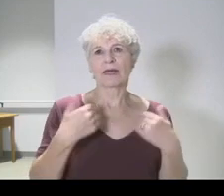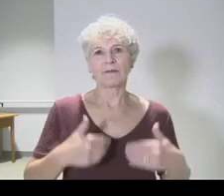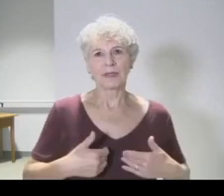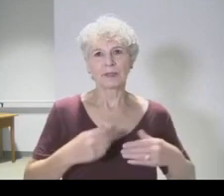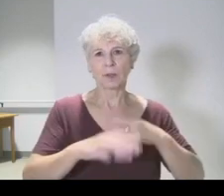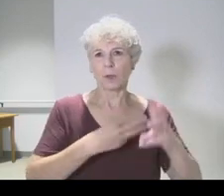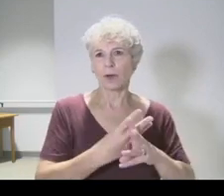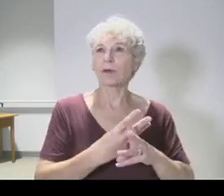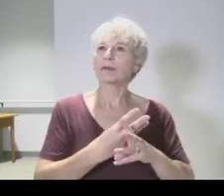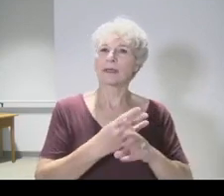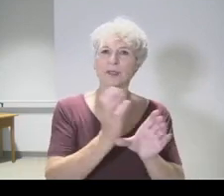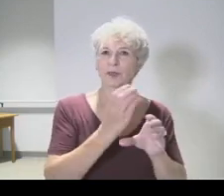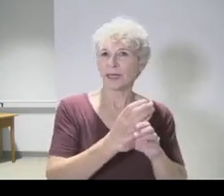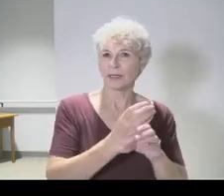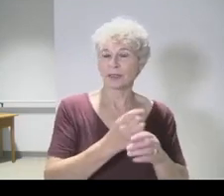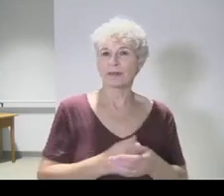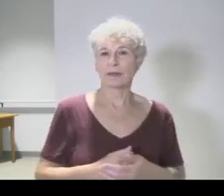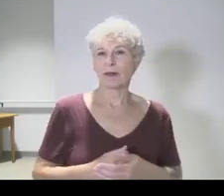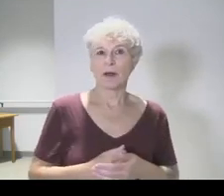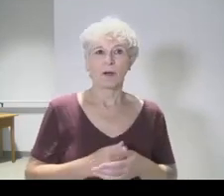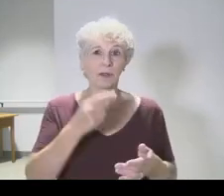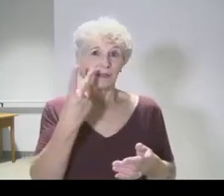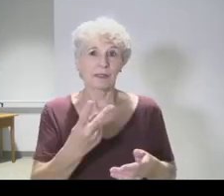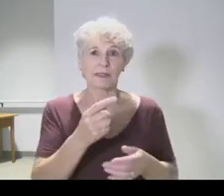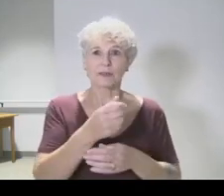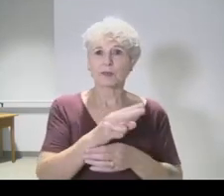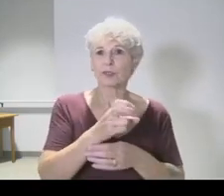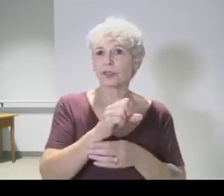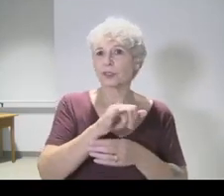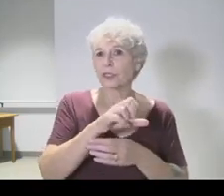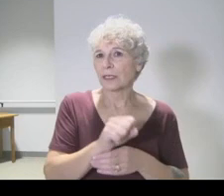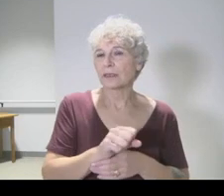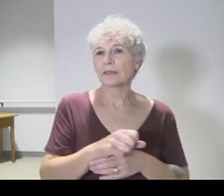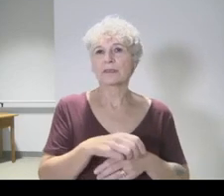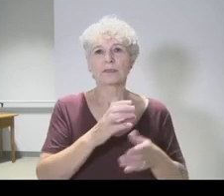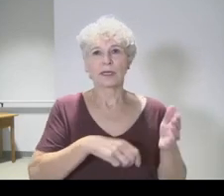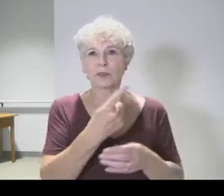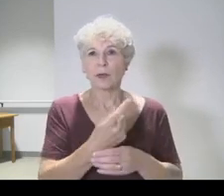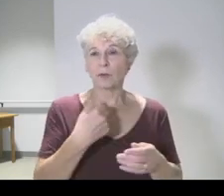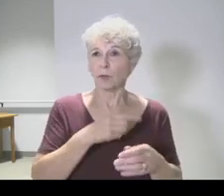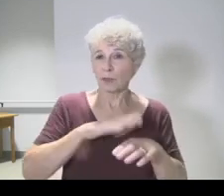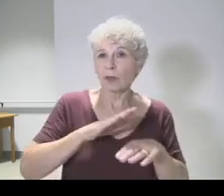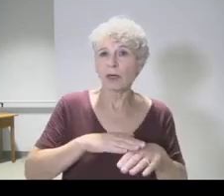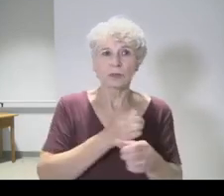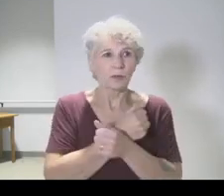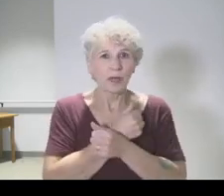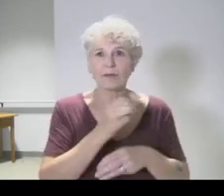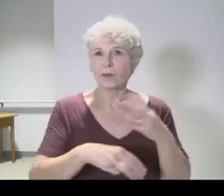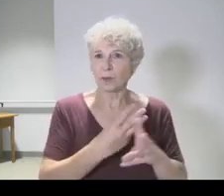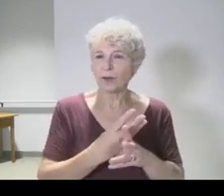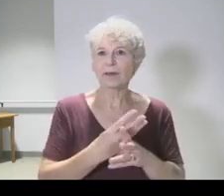God's creation. In fact, we see in Genesis chapter 1, verse 28, that we're called to love the world, steward it,